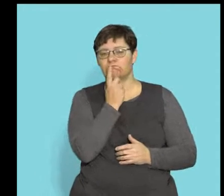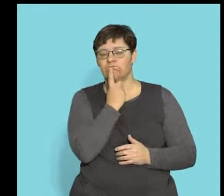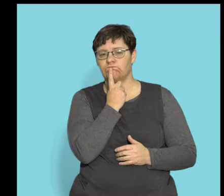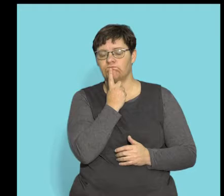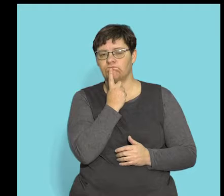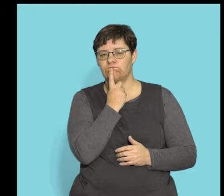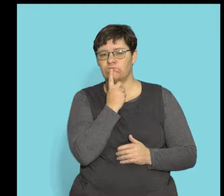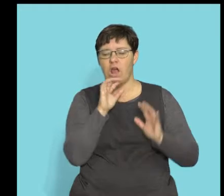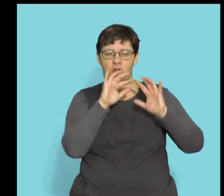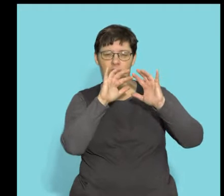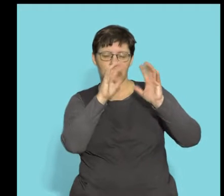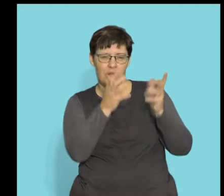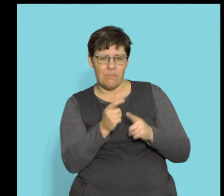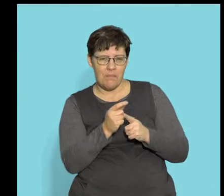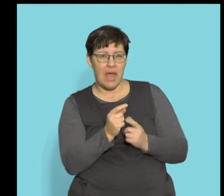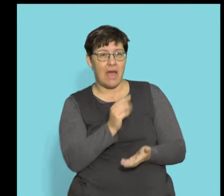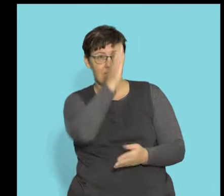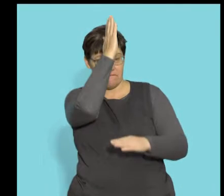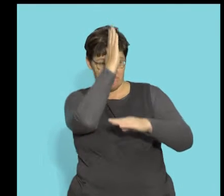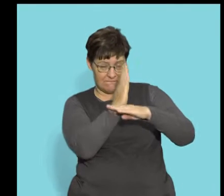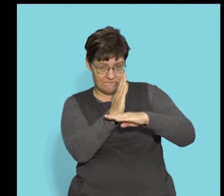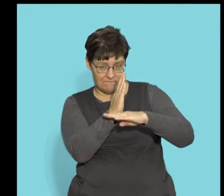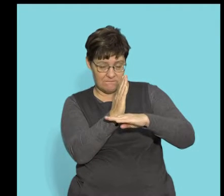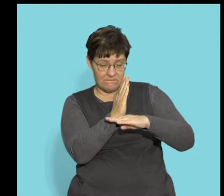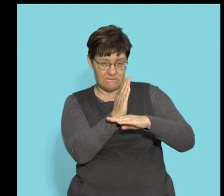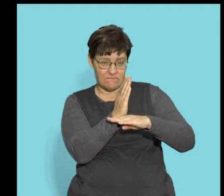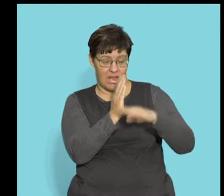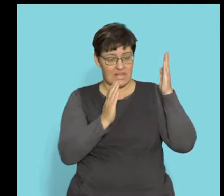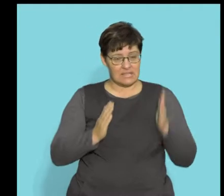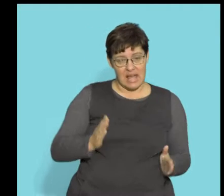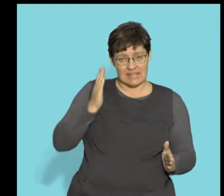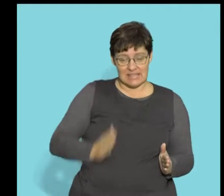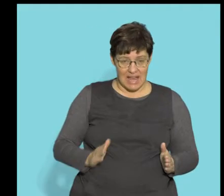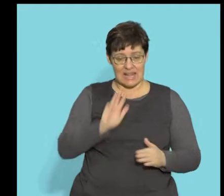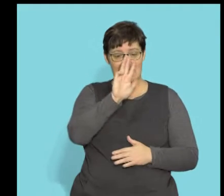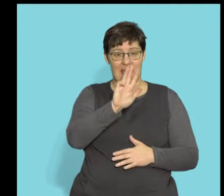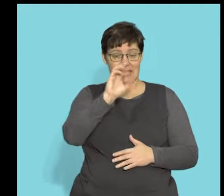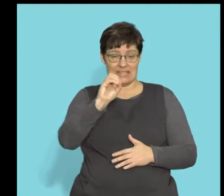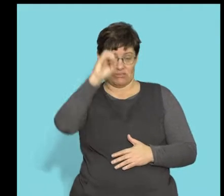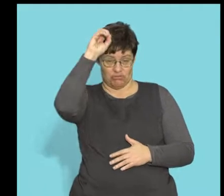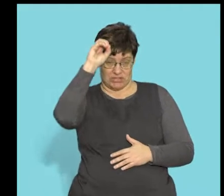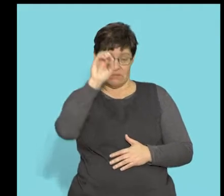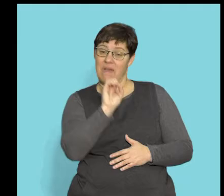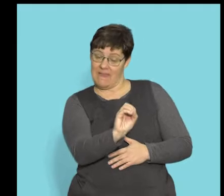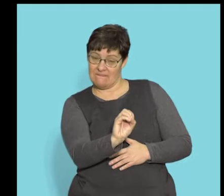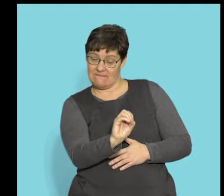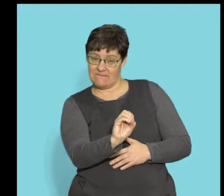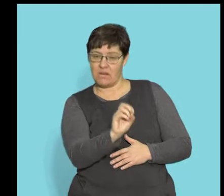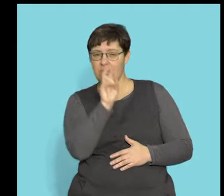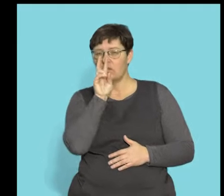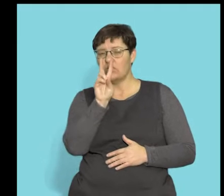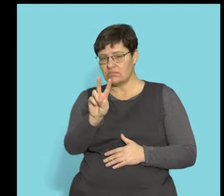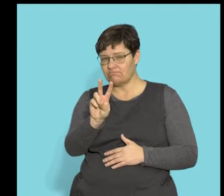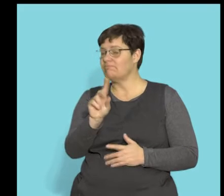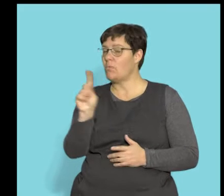shapes that involve perpendicular sides and 90-degree angles, we must look out for